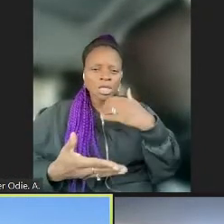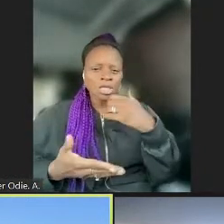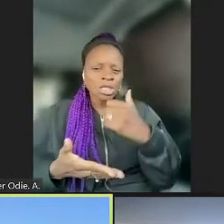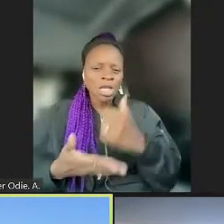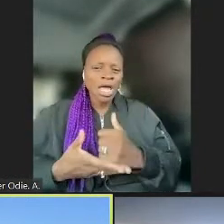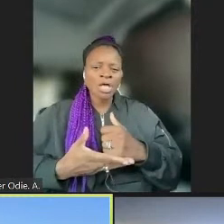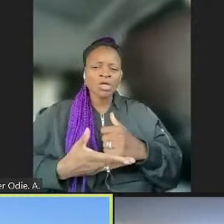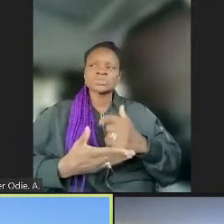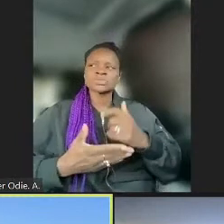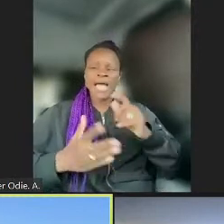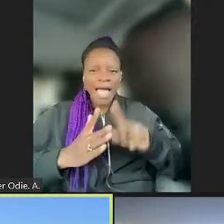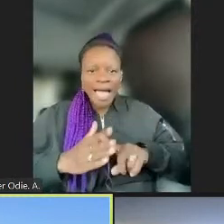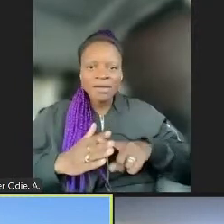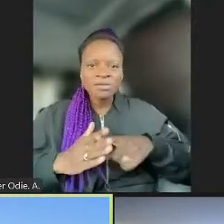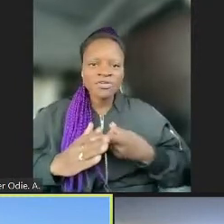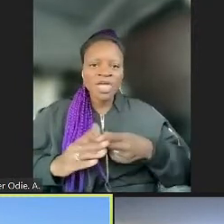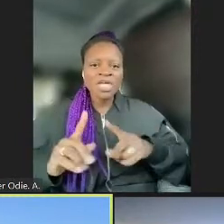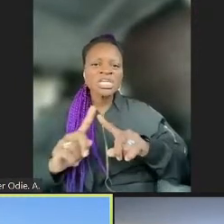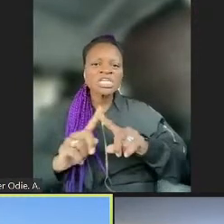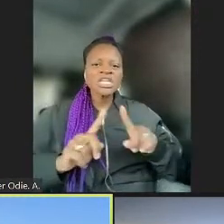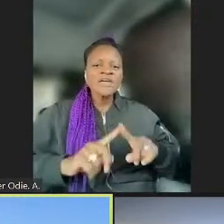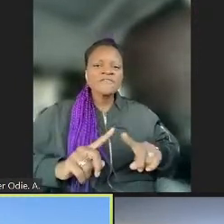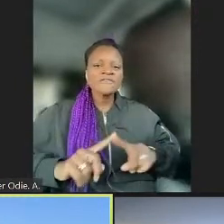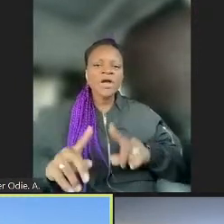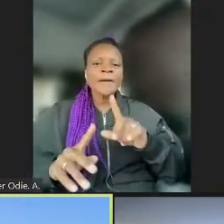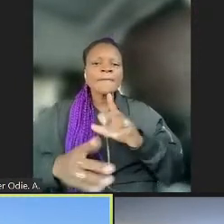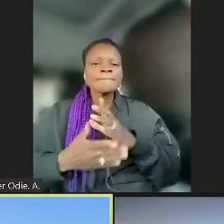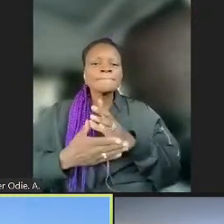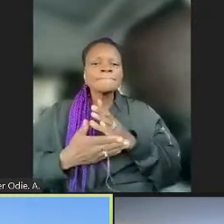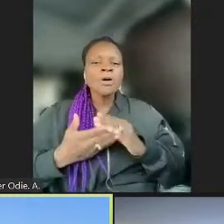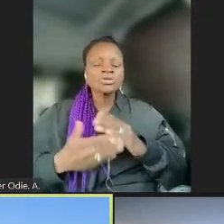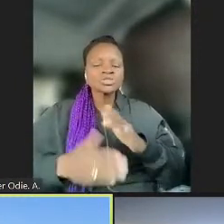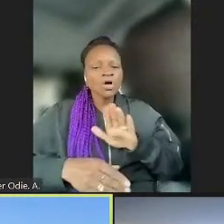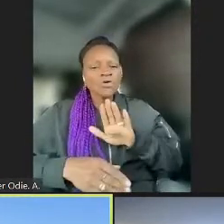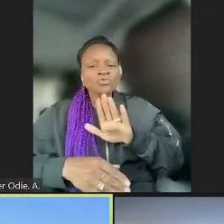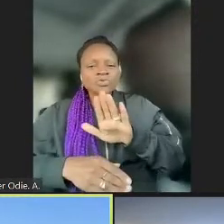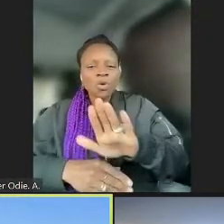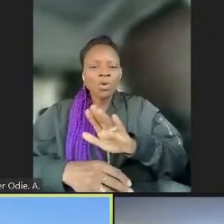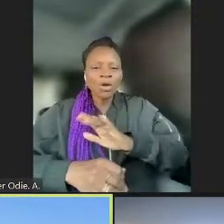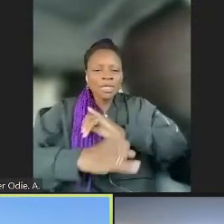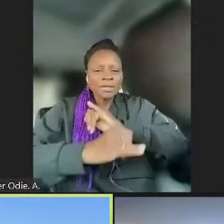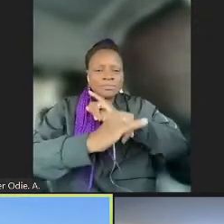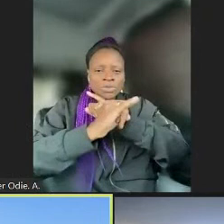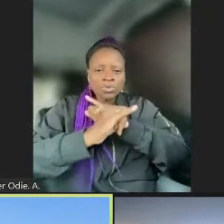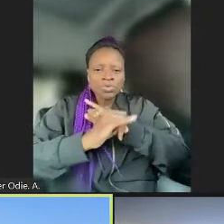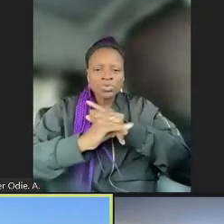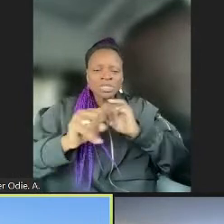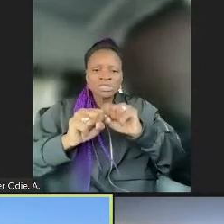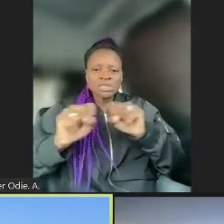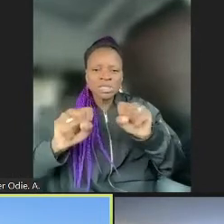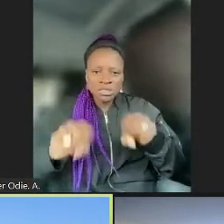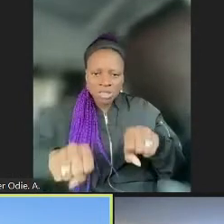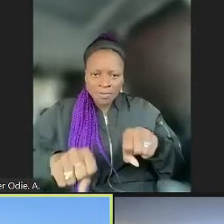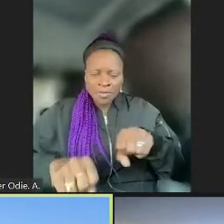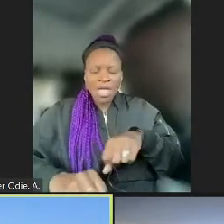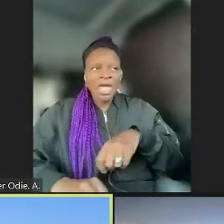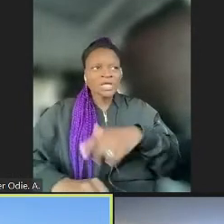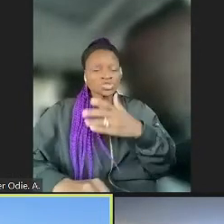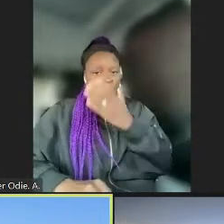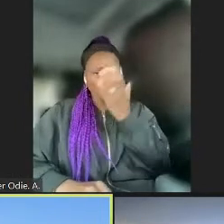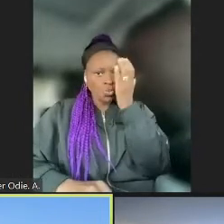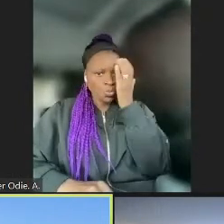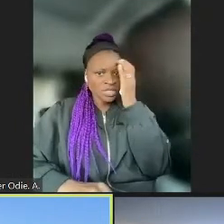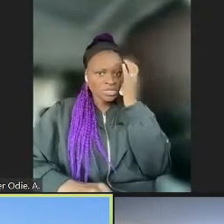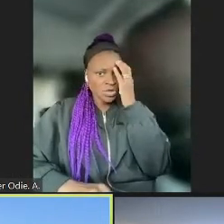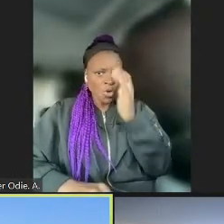immune system, which is helpful in counteracting any variant. We've seen that with Delta, and presumably that would be the case